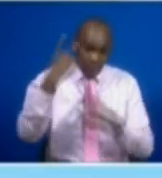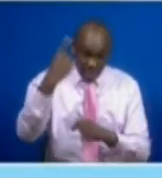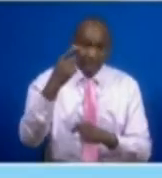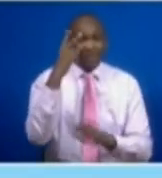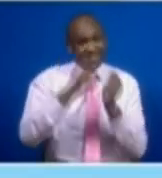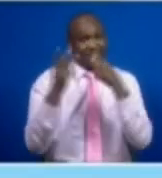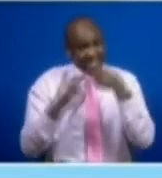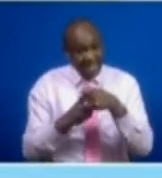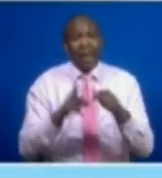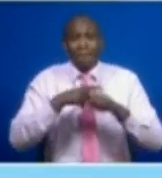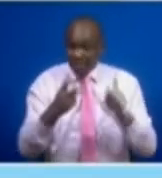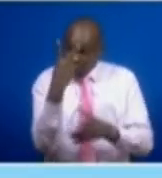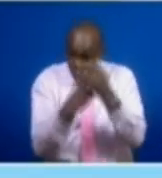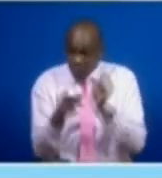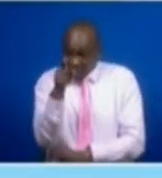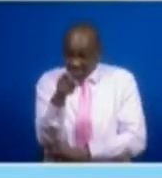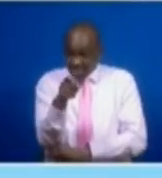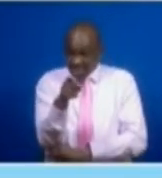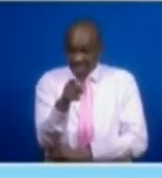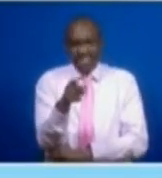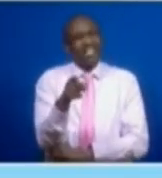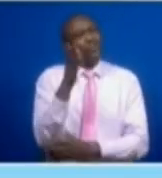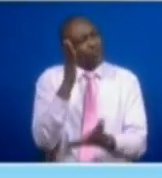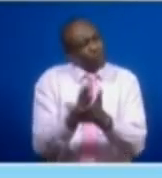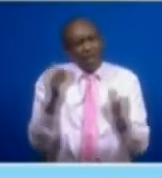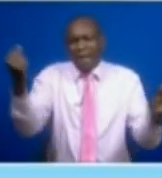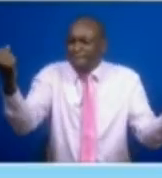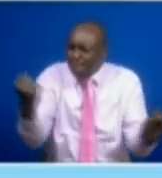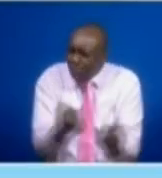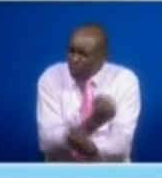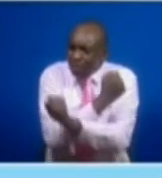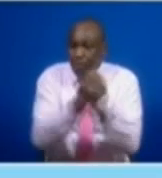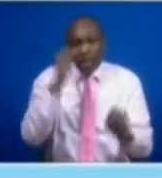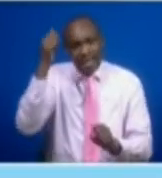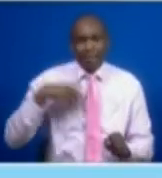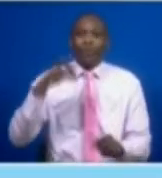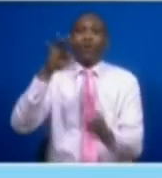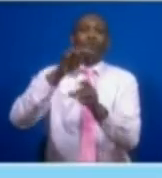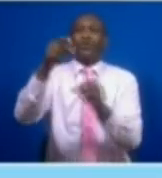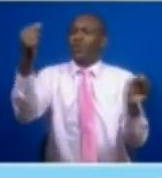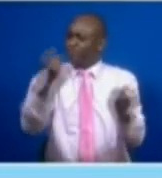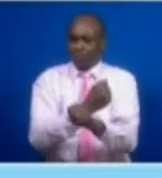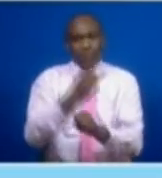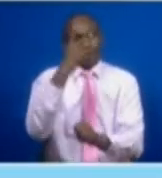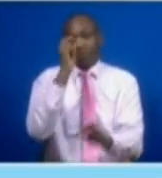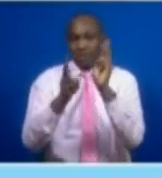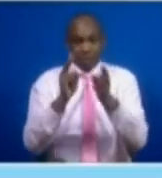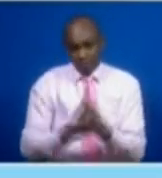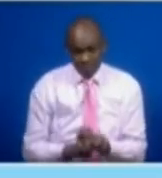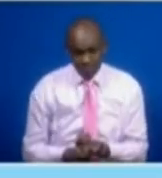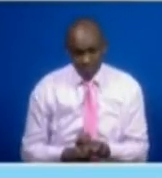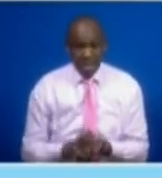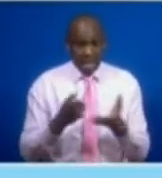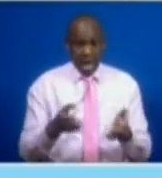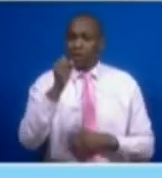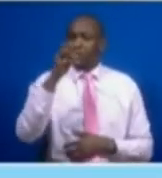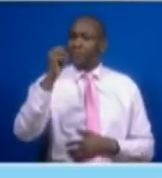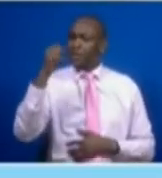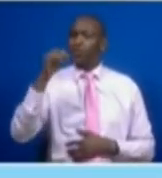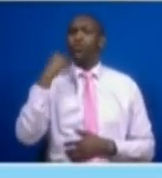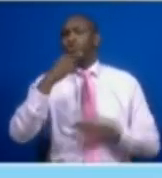election, but for the two of them, there is absolutely no way that Kenyans will vote for them in 2022. Simiyu, same question. Who is the